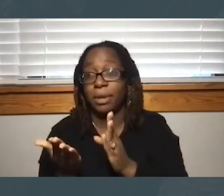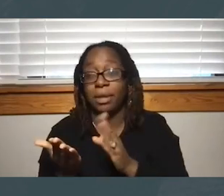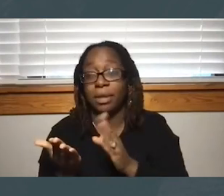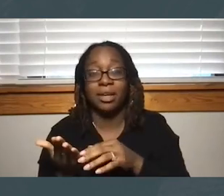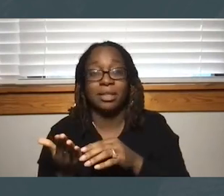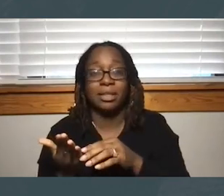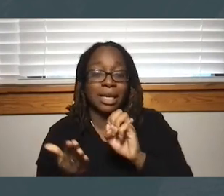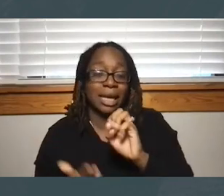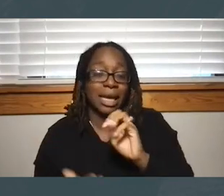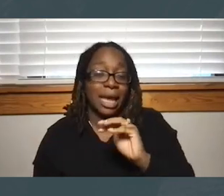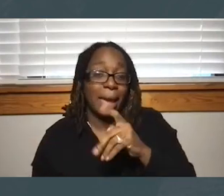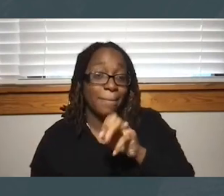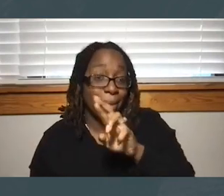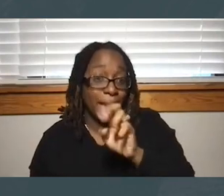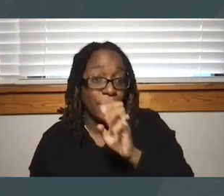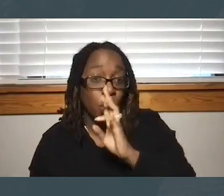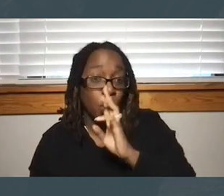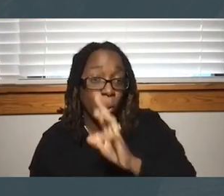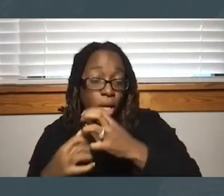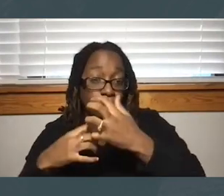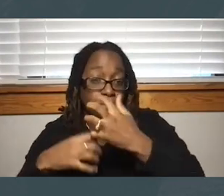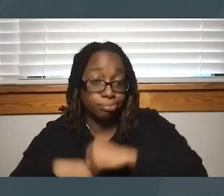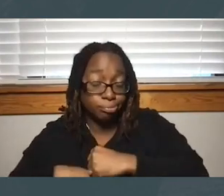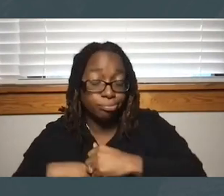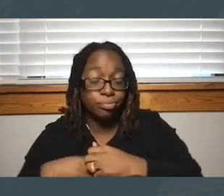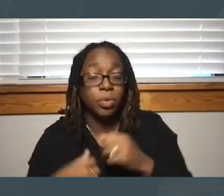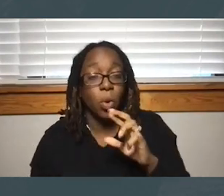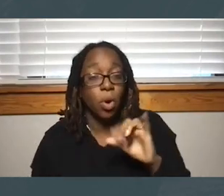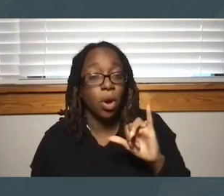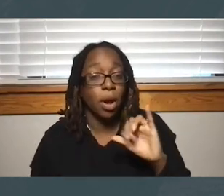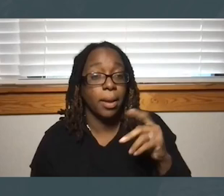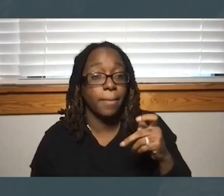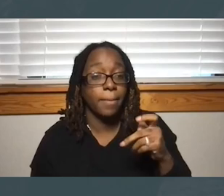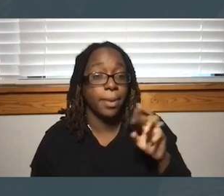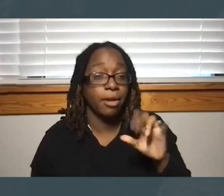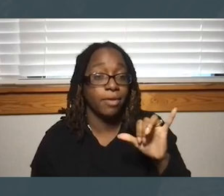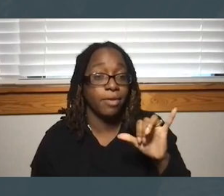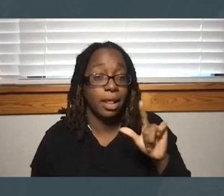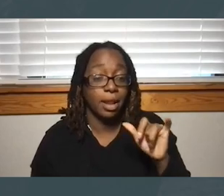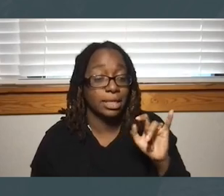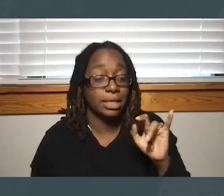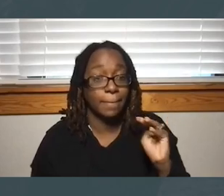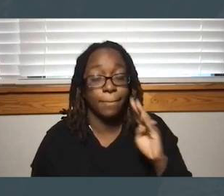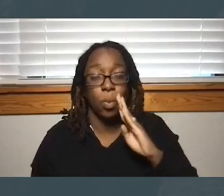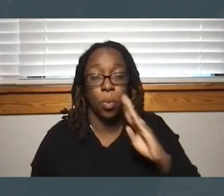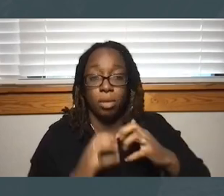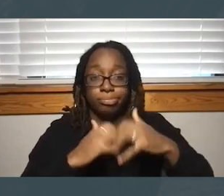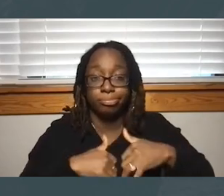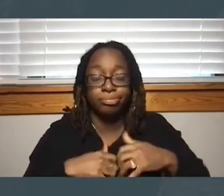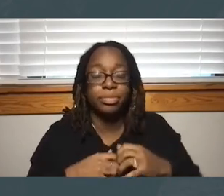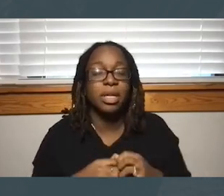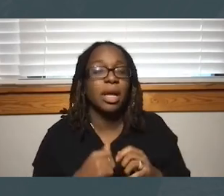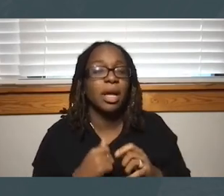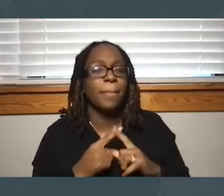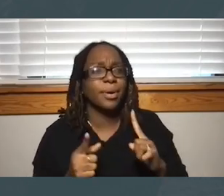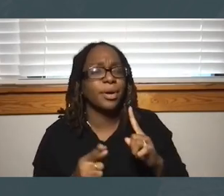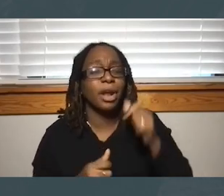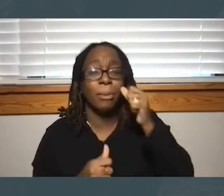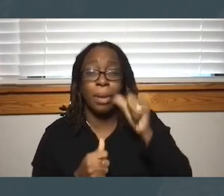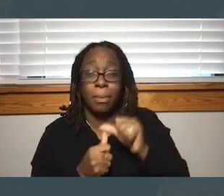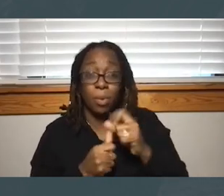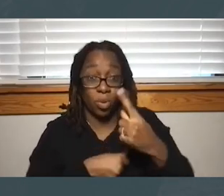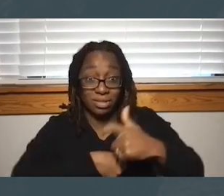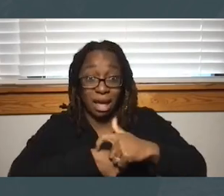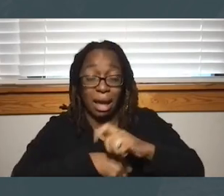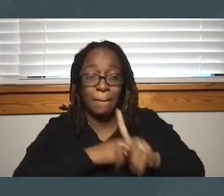empire or imperialism. And these are things that, you know, at one point in time, people thought were actually possible within